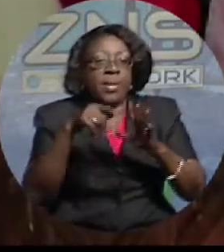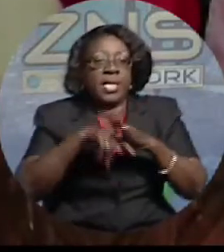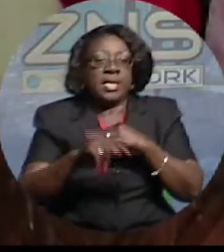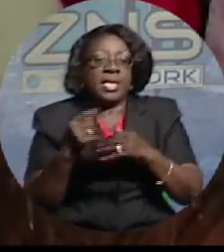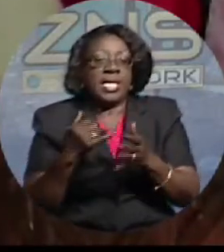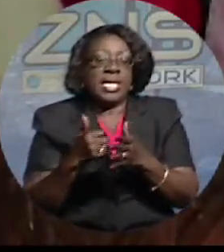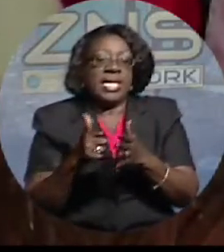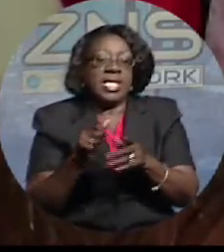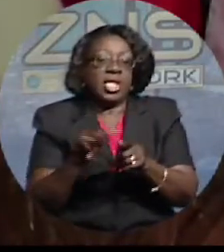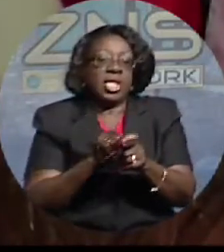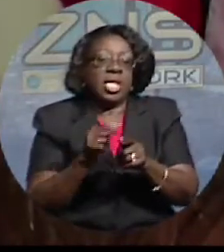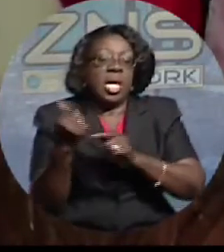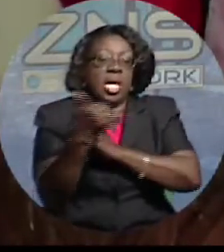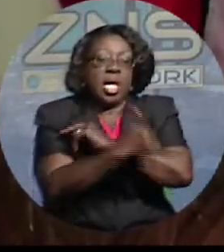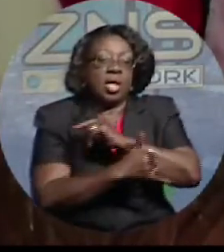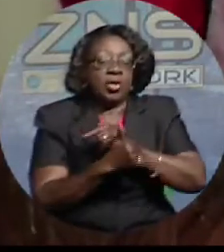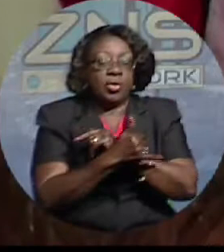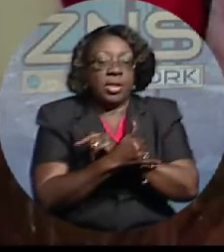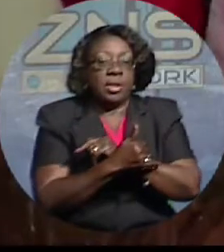each nation state